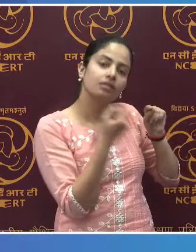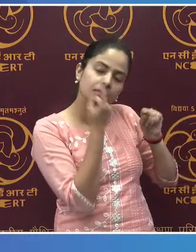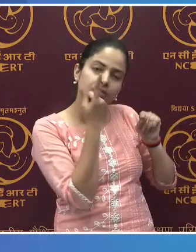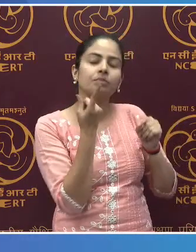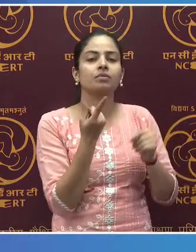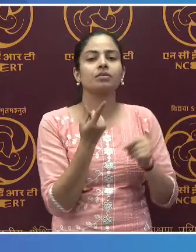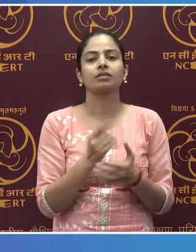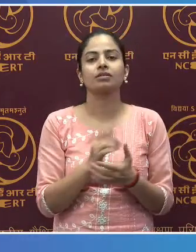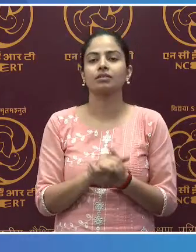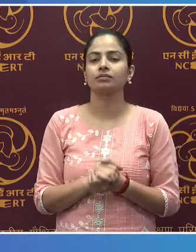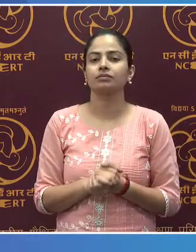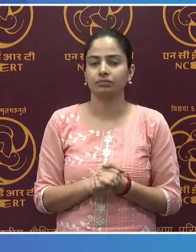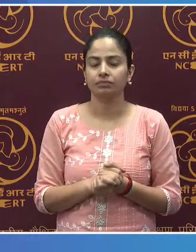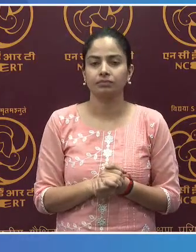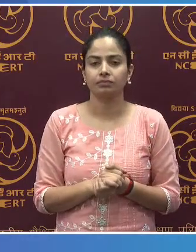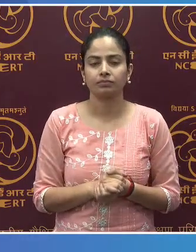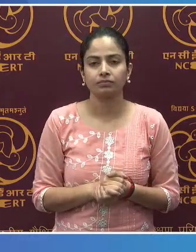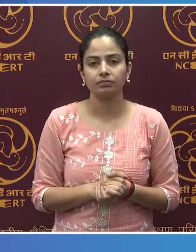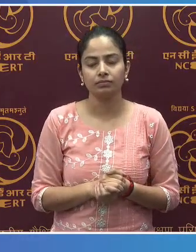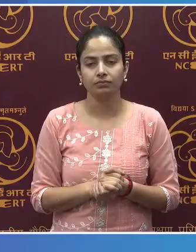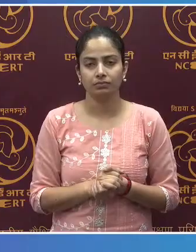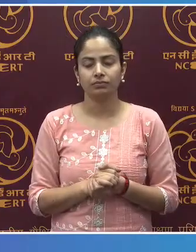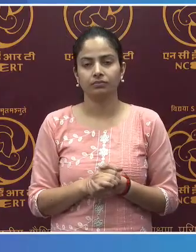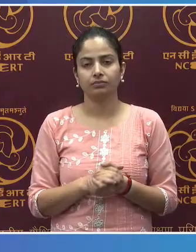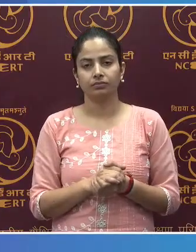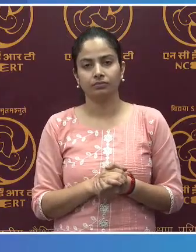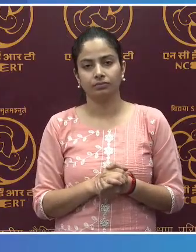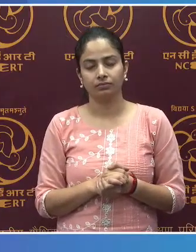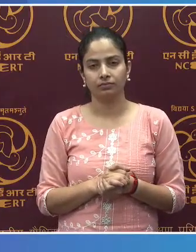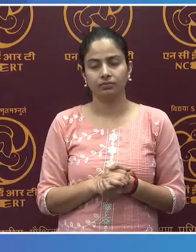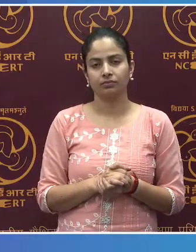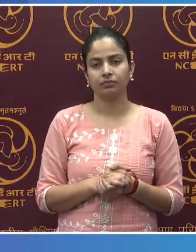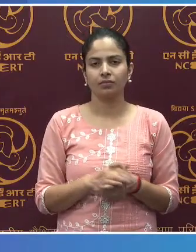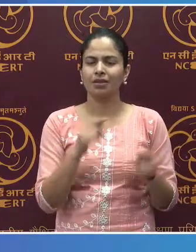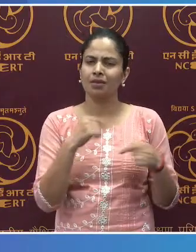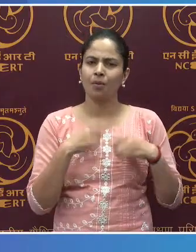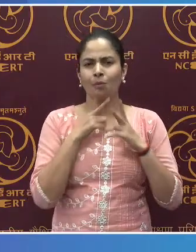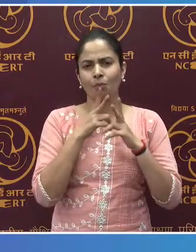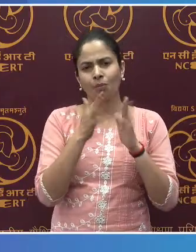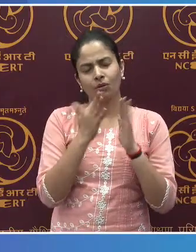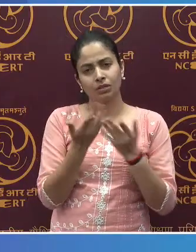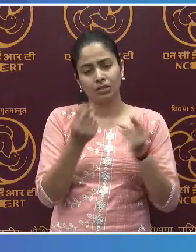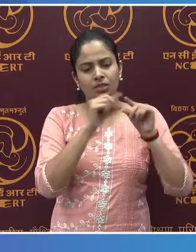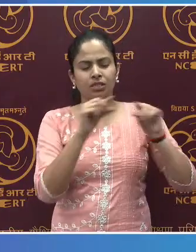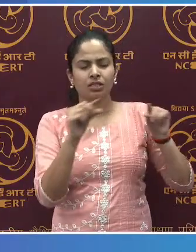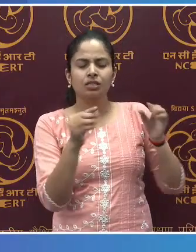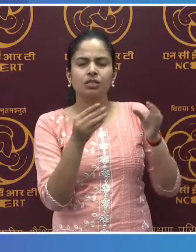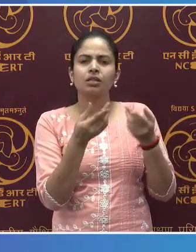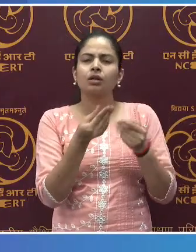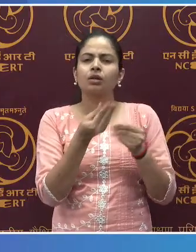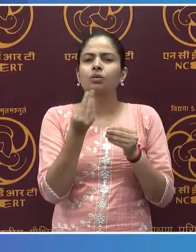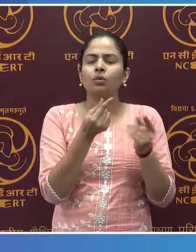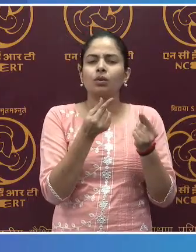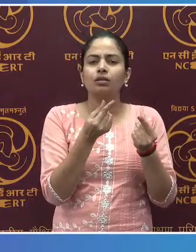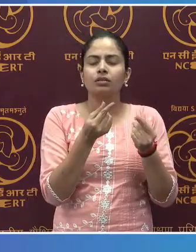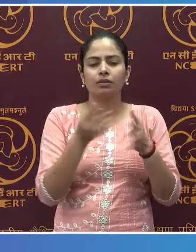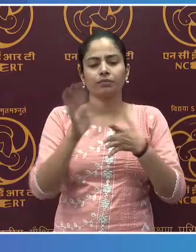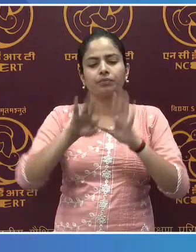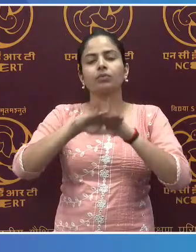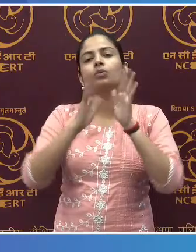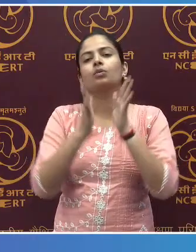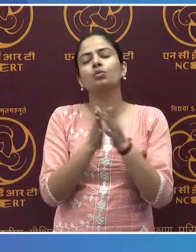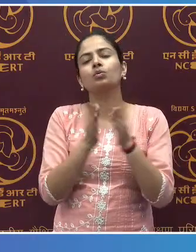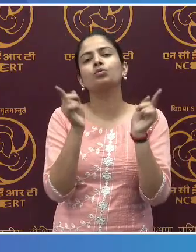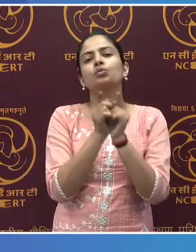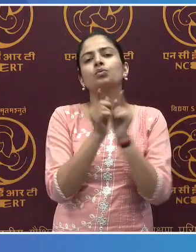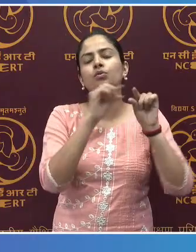The philosophy that quote carries, that really very important. So, sir, can we say that this quote is like a gist of what you are going to study in the chapter?